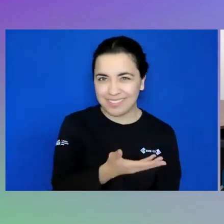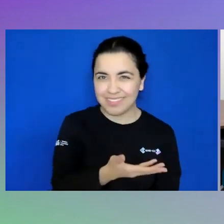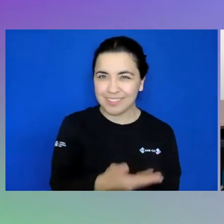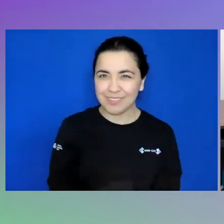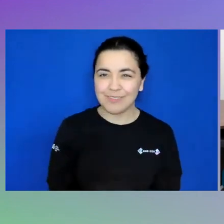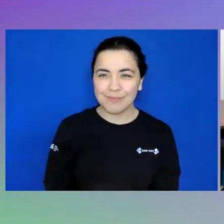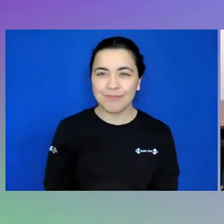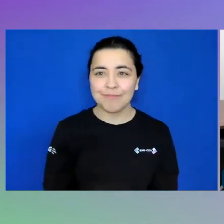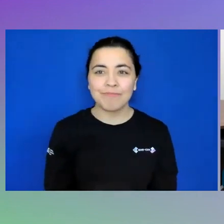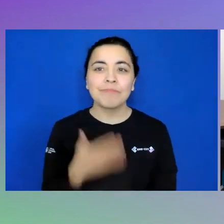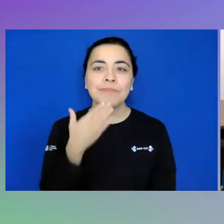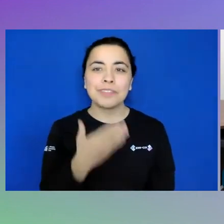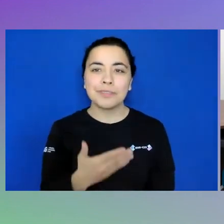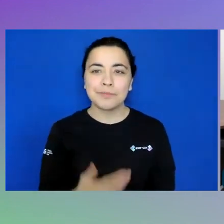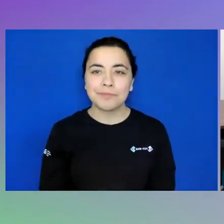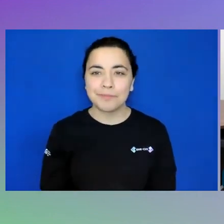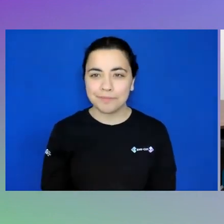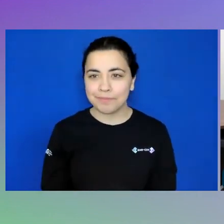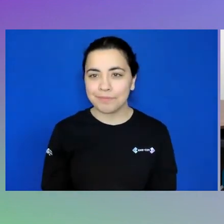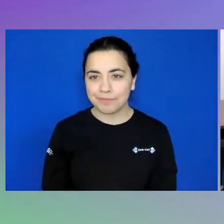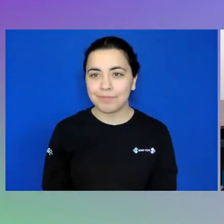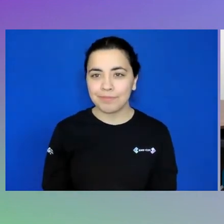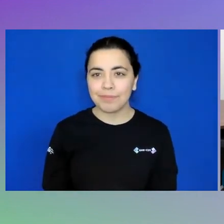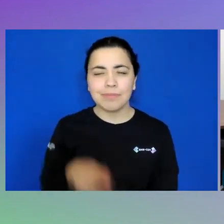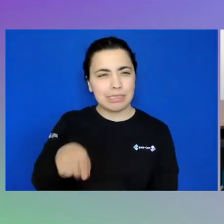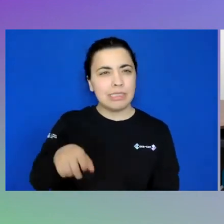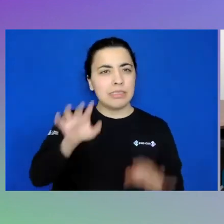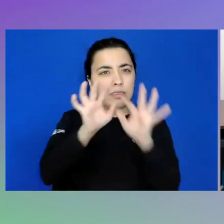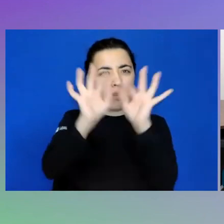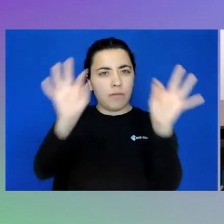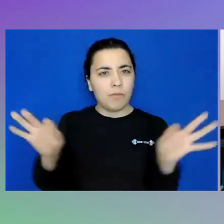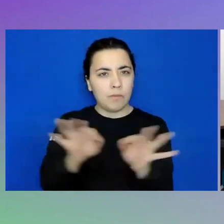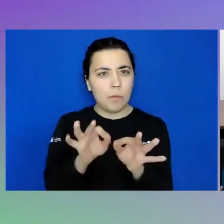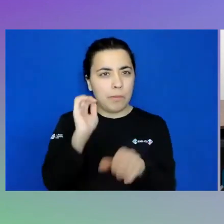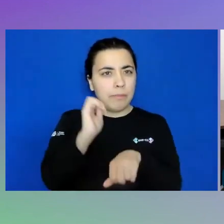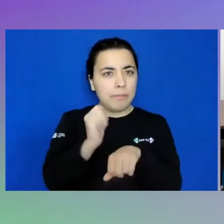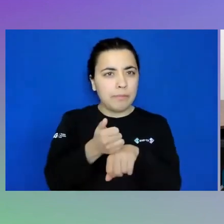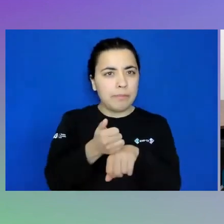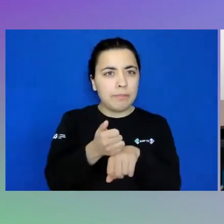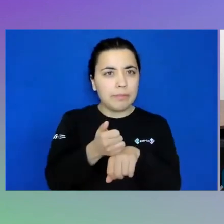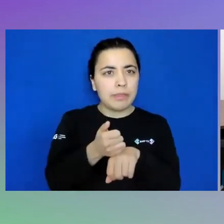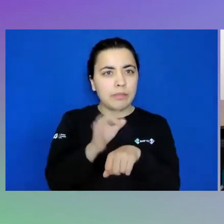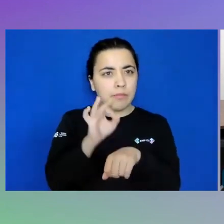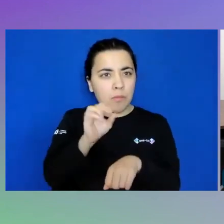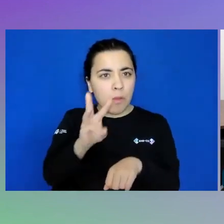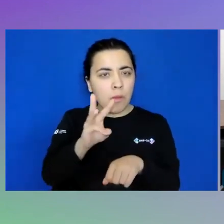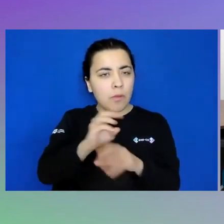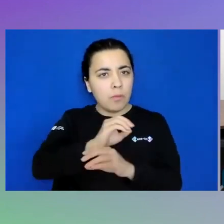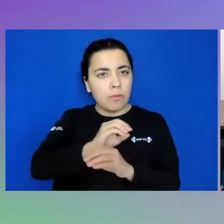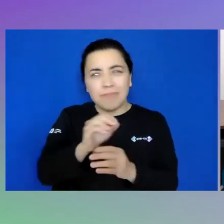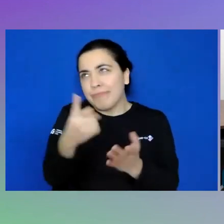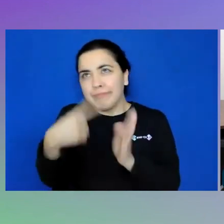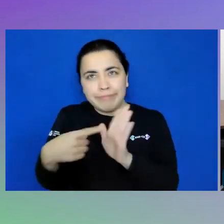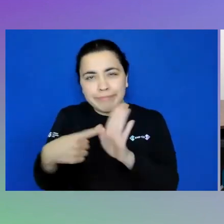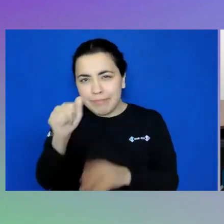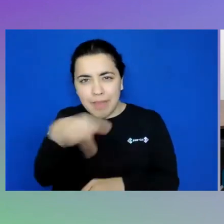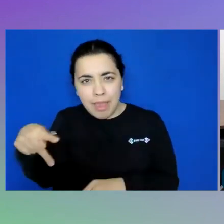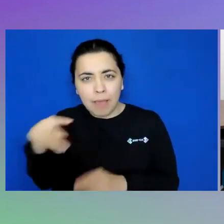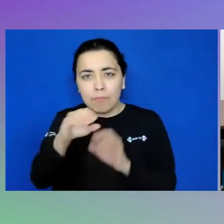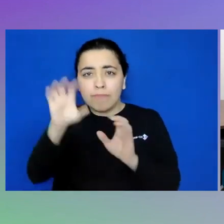Thank you. So like if it's a form-based flow, an app, with no images, key on forms.